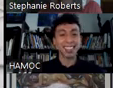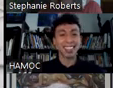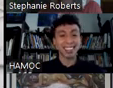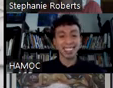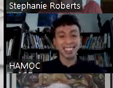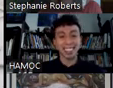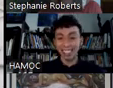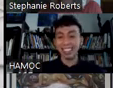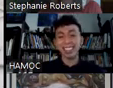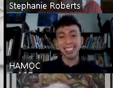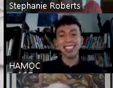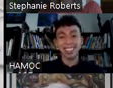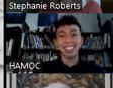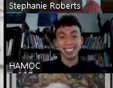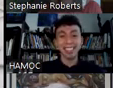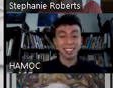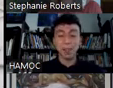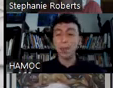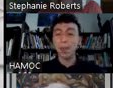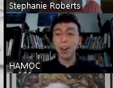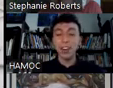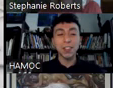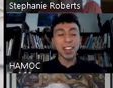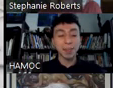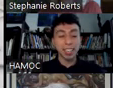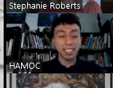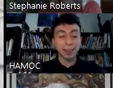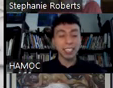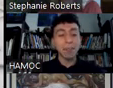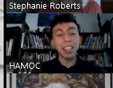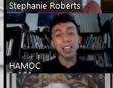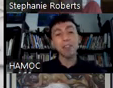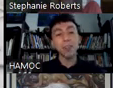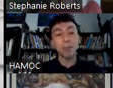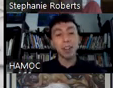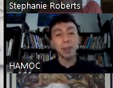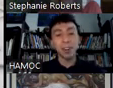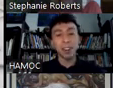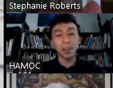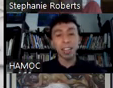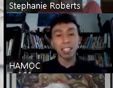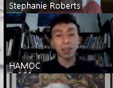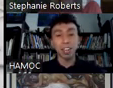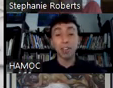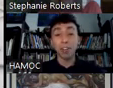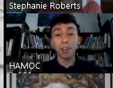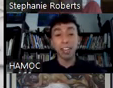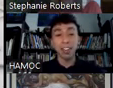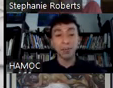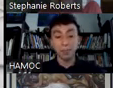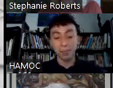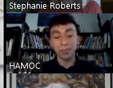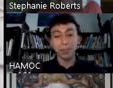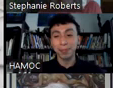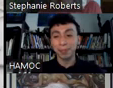before the exhibit closes. Well, you are invited. Please stop by. Thank you so much for being a part of the exhibition. I look forward to